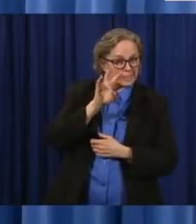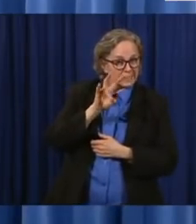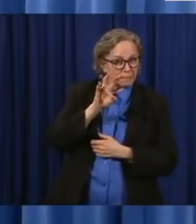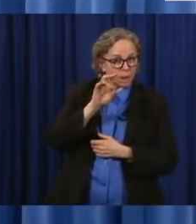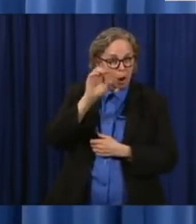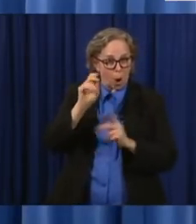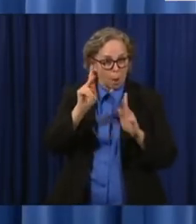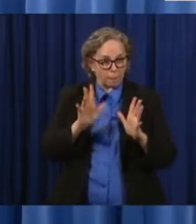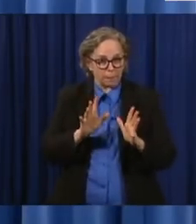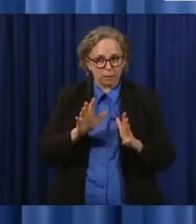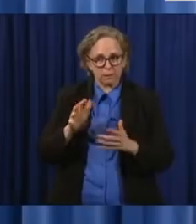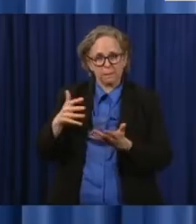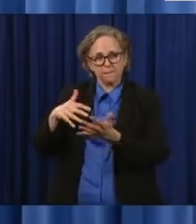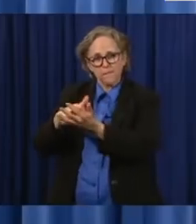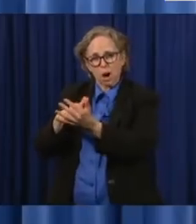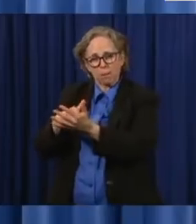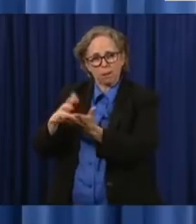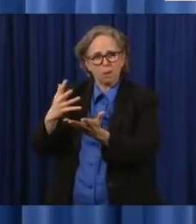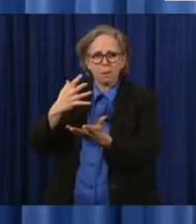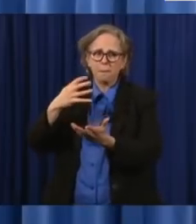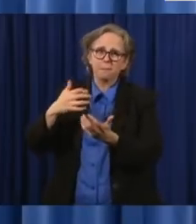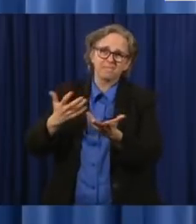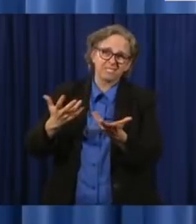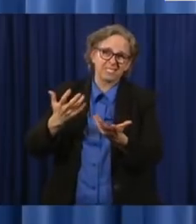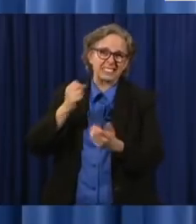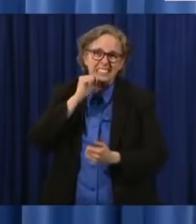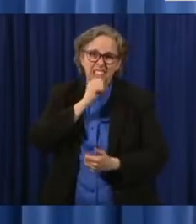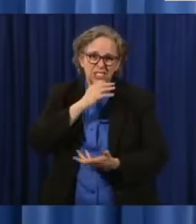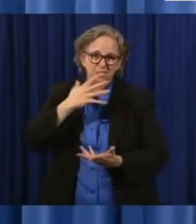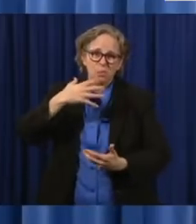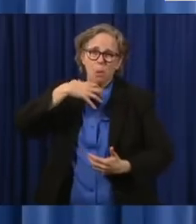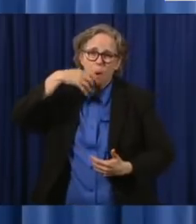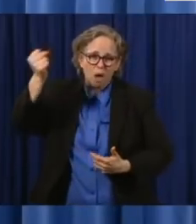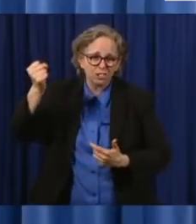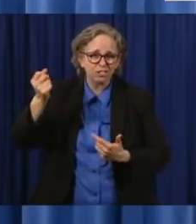who are older, or those who have